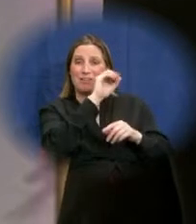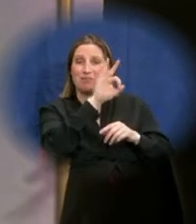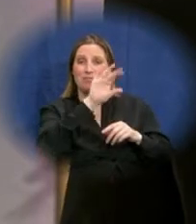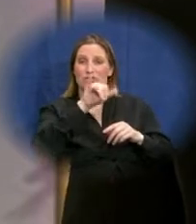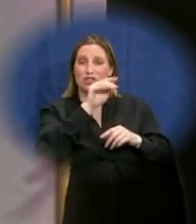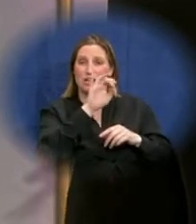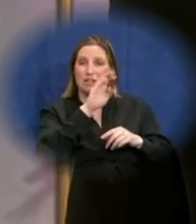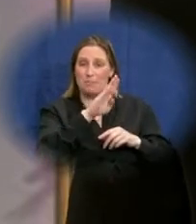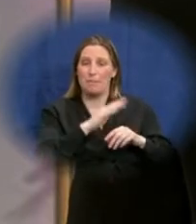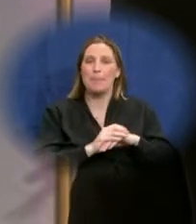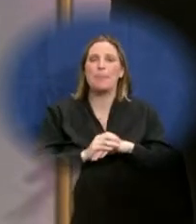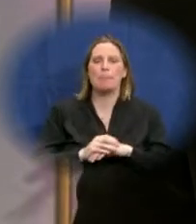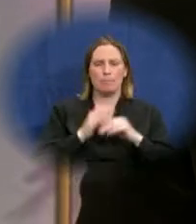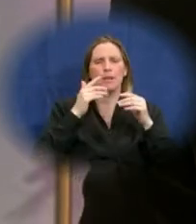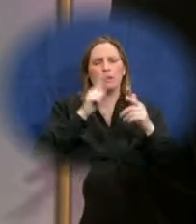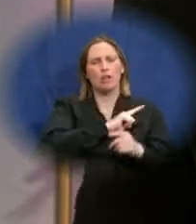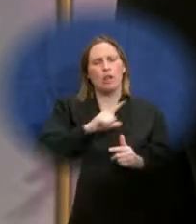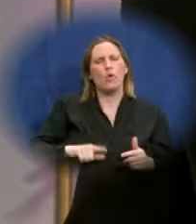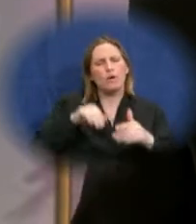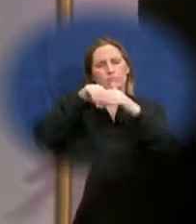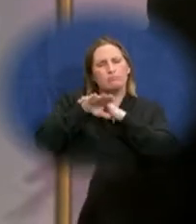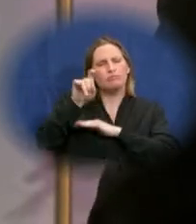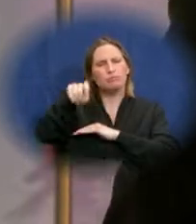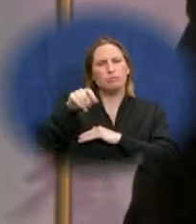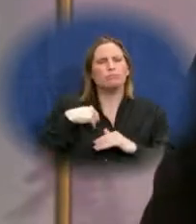Let the Lord enter. He is the King of glory.